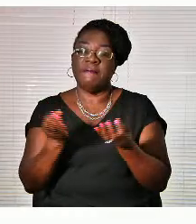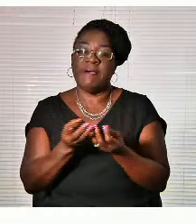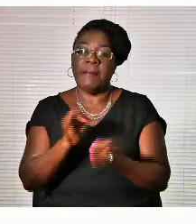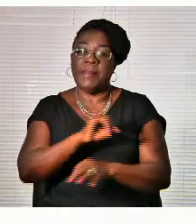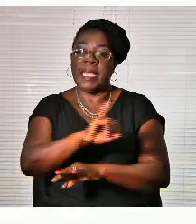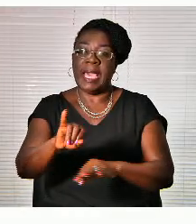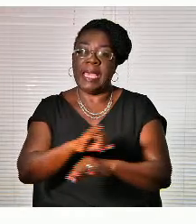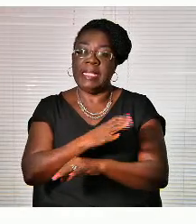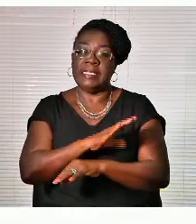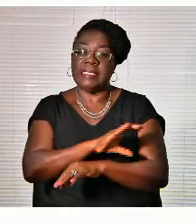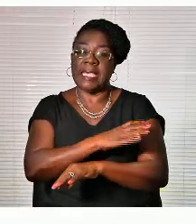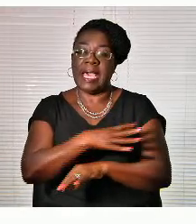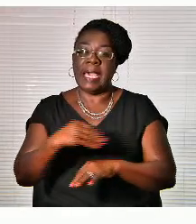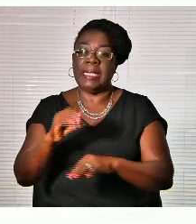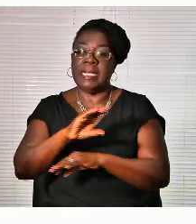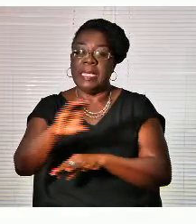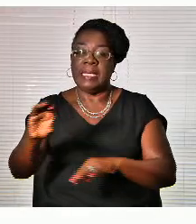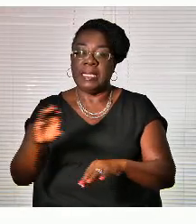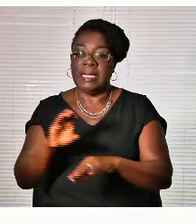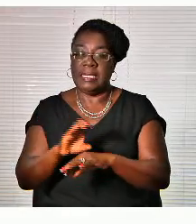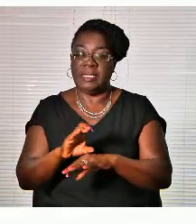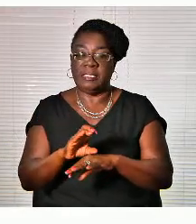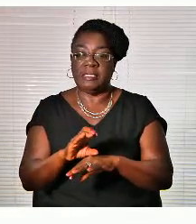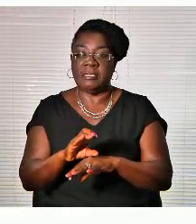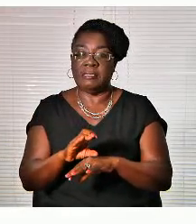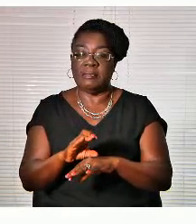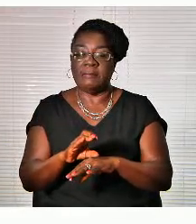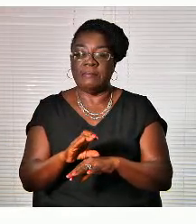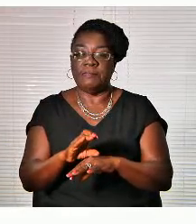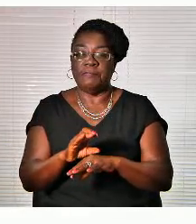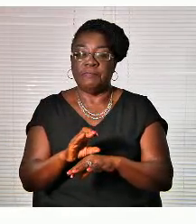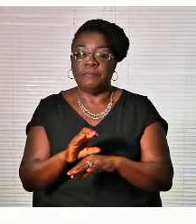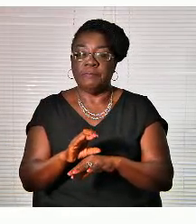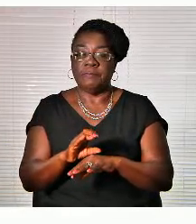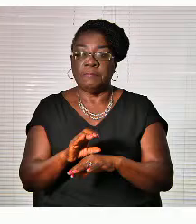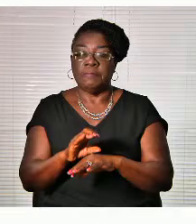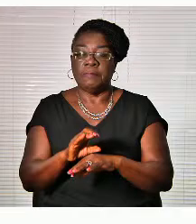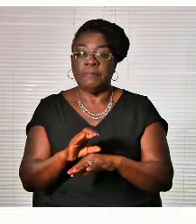keys, as referenced on the Ministry of Health's dashboard.